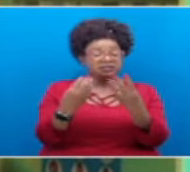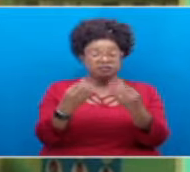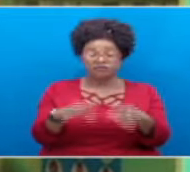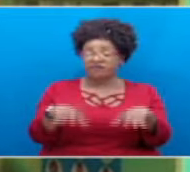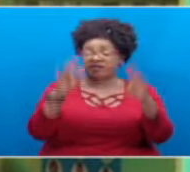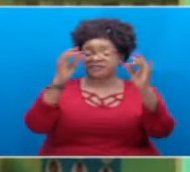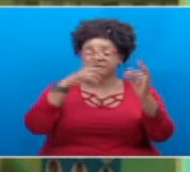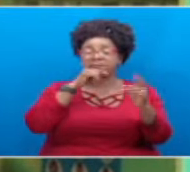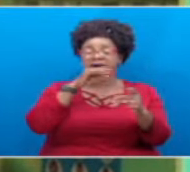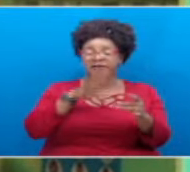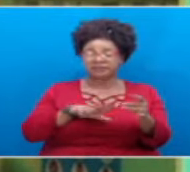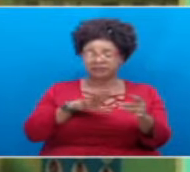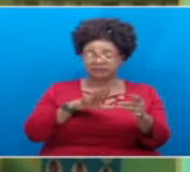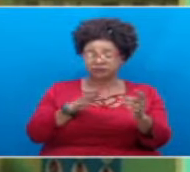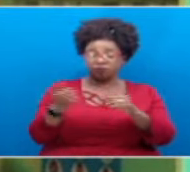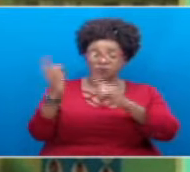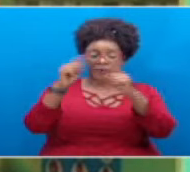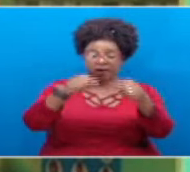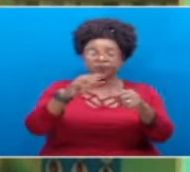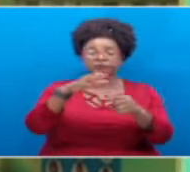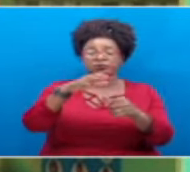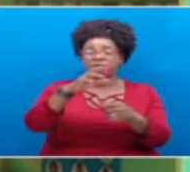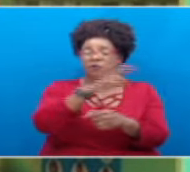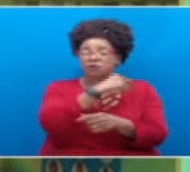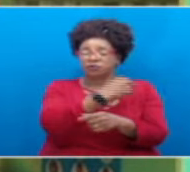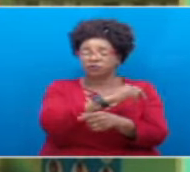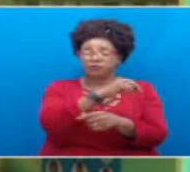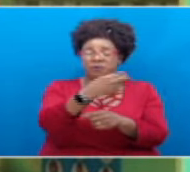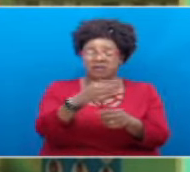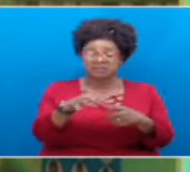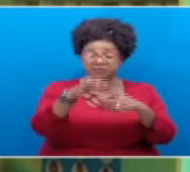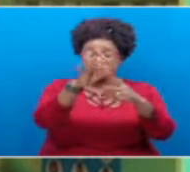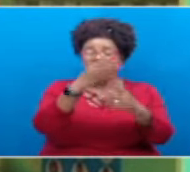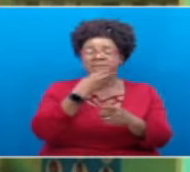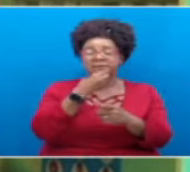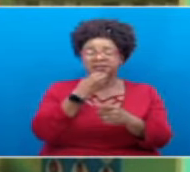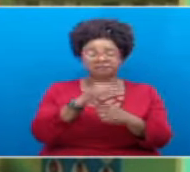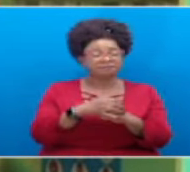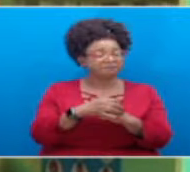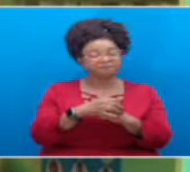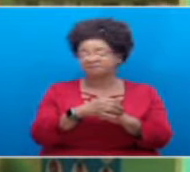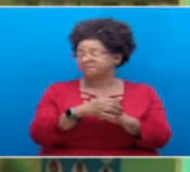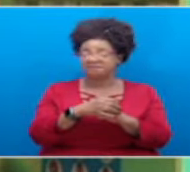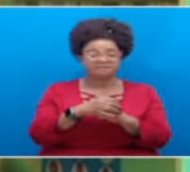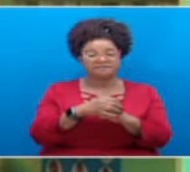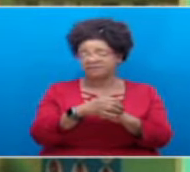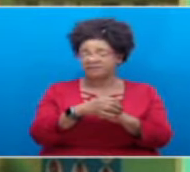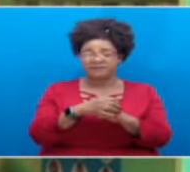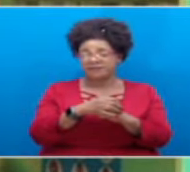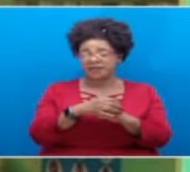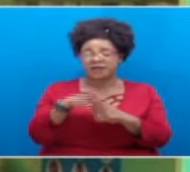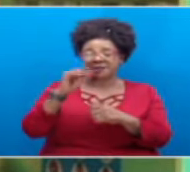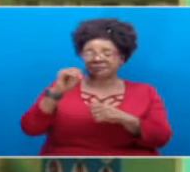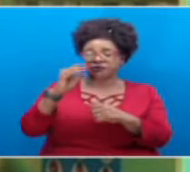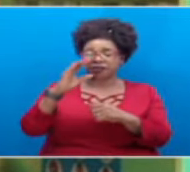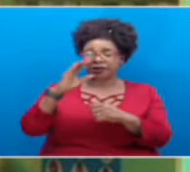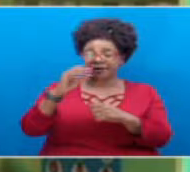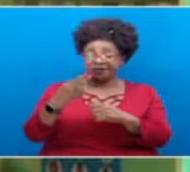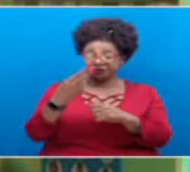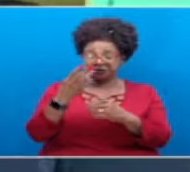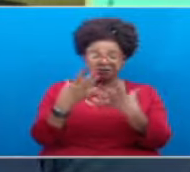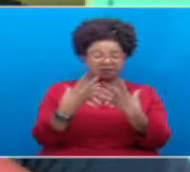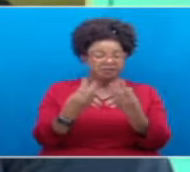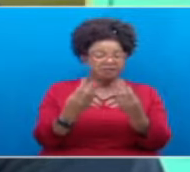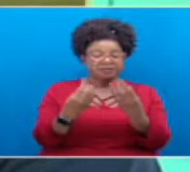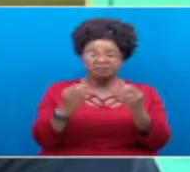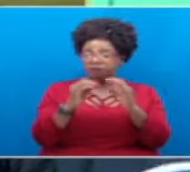to the hospital. Also a male client in MCH, it is not easy. Just